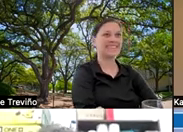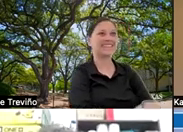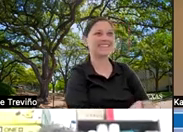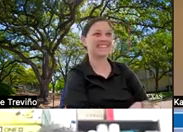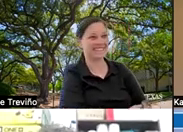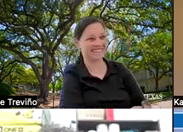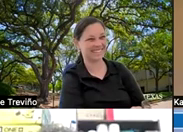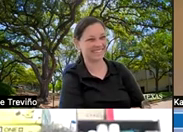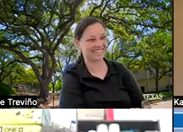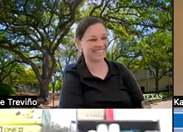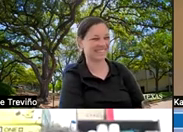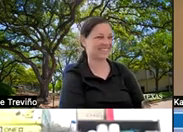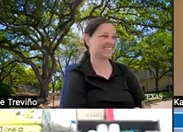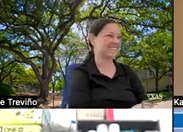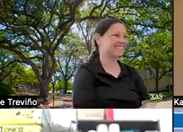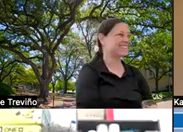break.